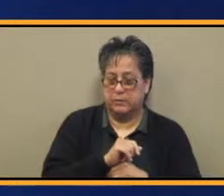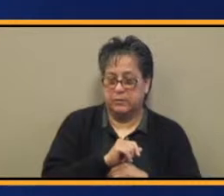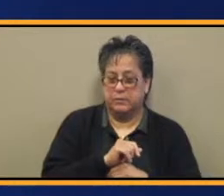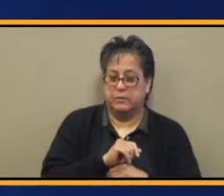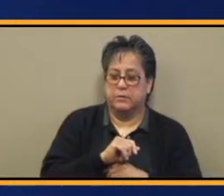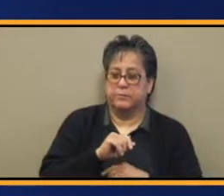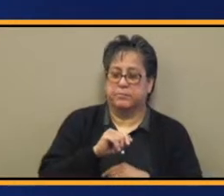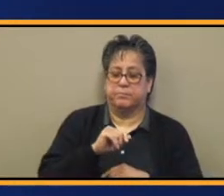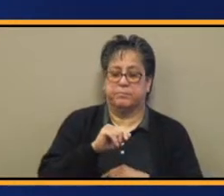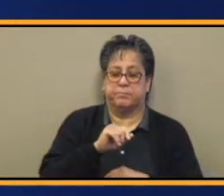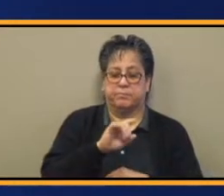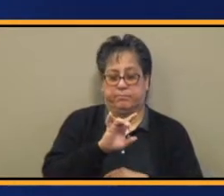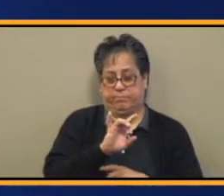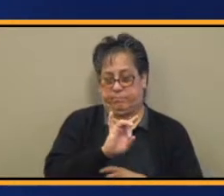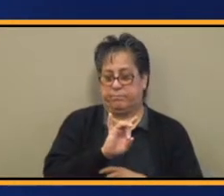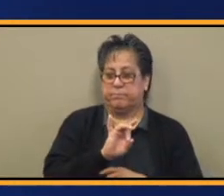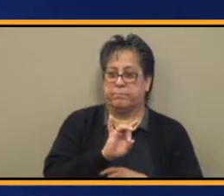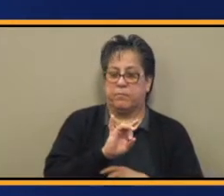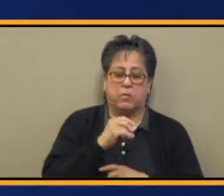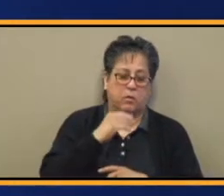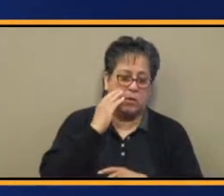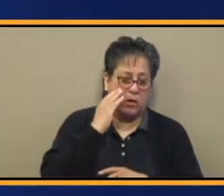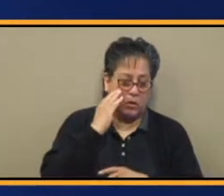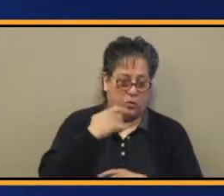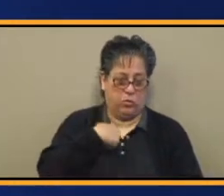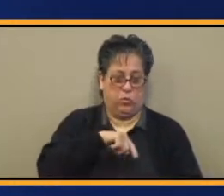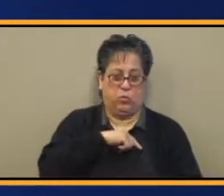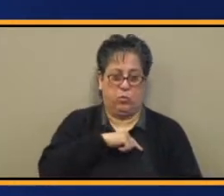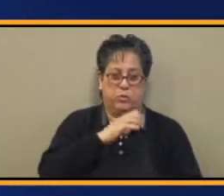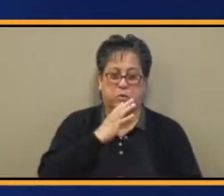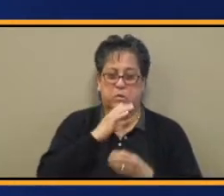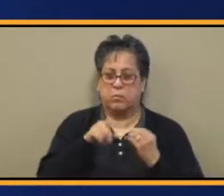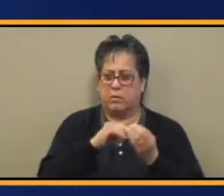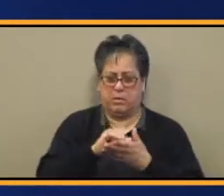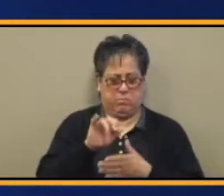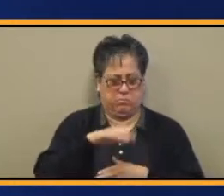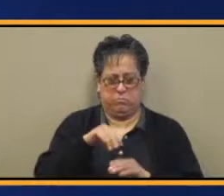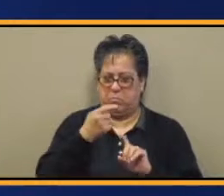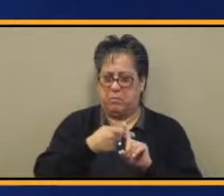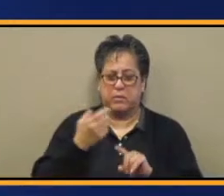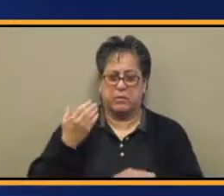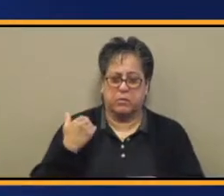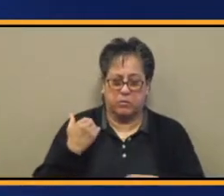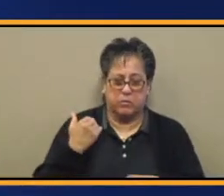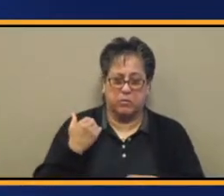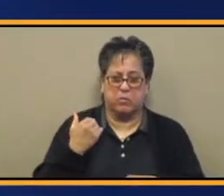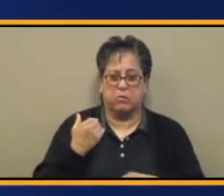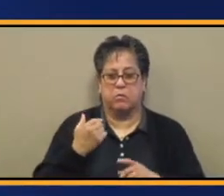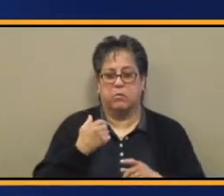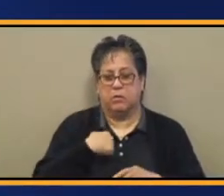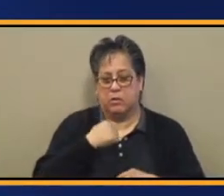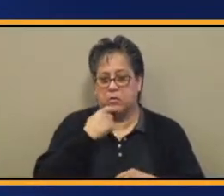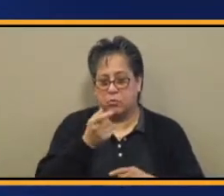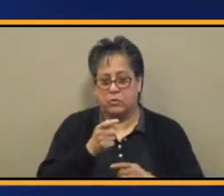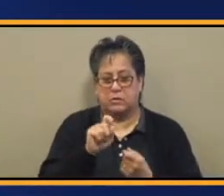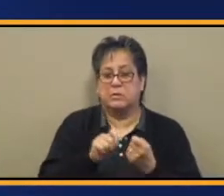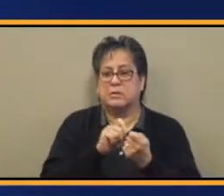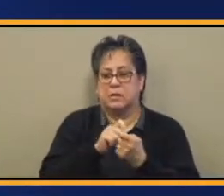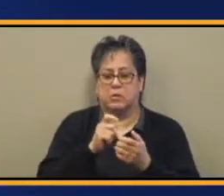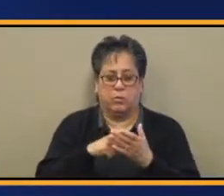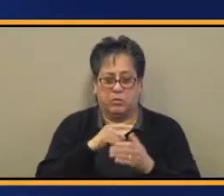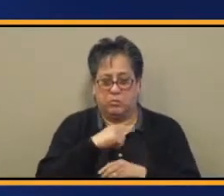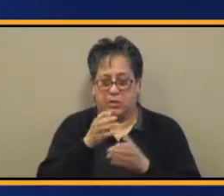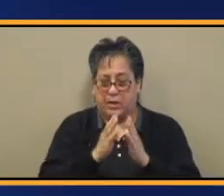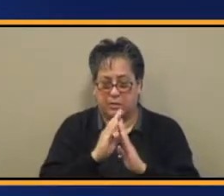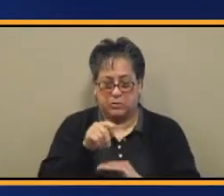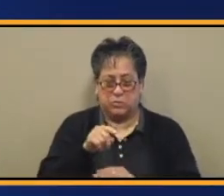Thank you, Mayor. I know when we spoke about this a month ago, I basically told you exactly what I was going to ask you for